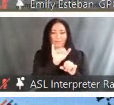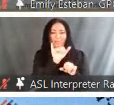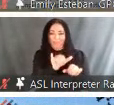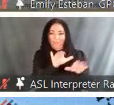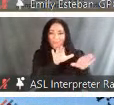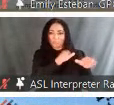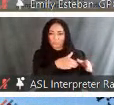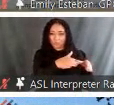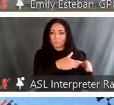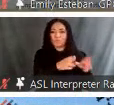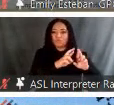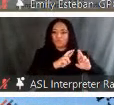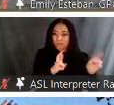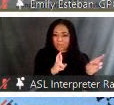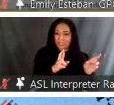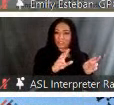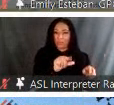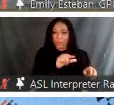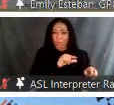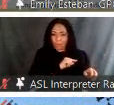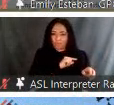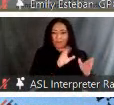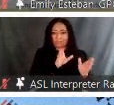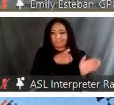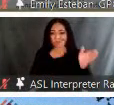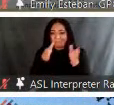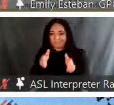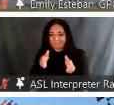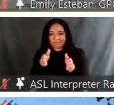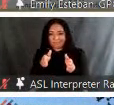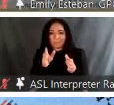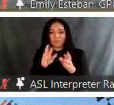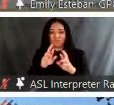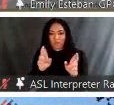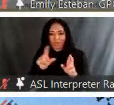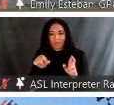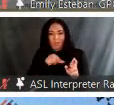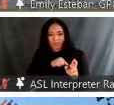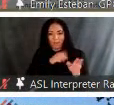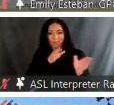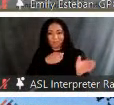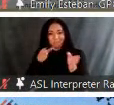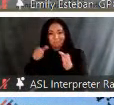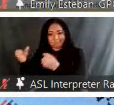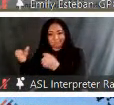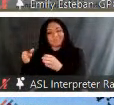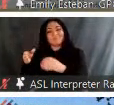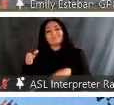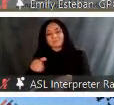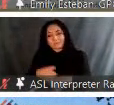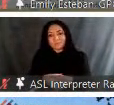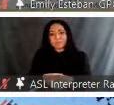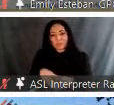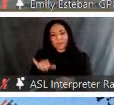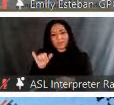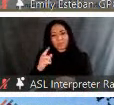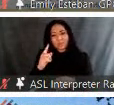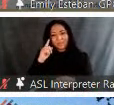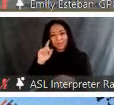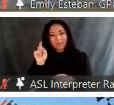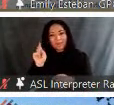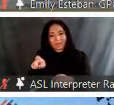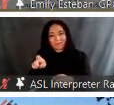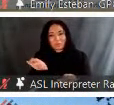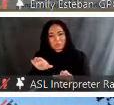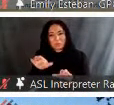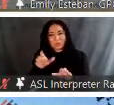from UPK 3 to 4 and 5 to school. So I think that's what I think we had to do. Otherwise,